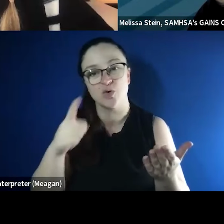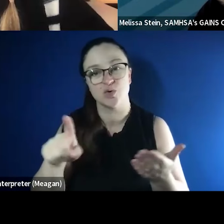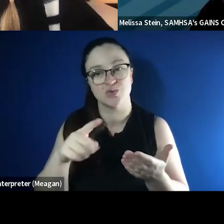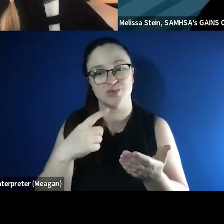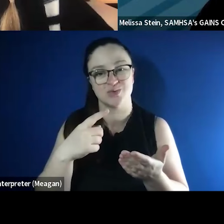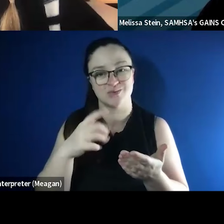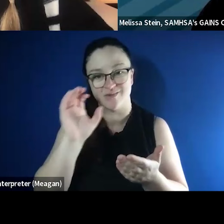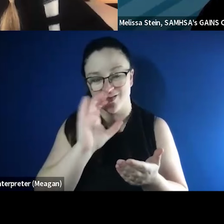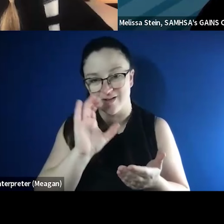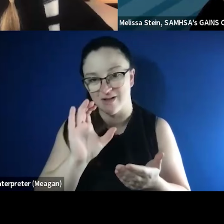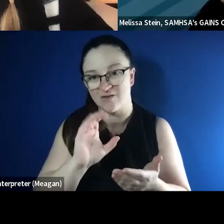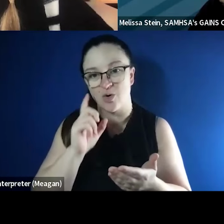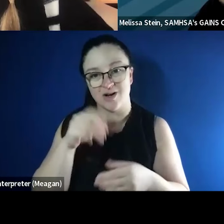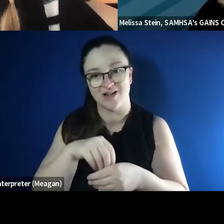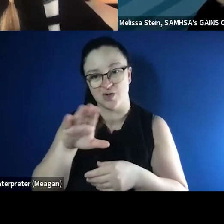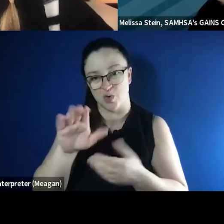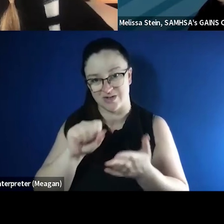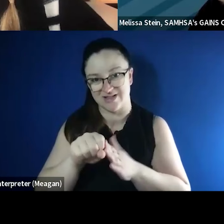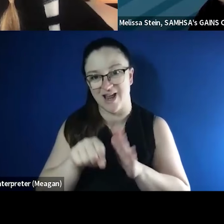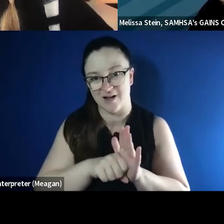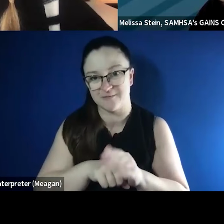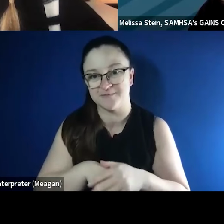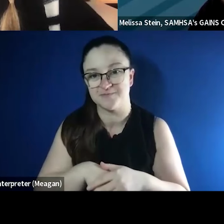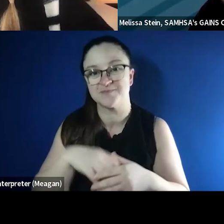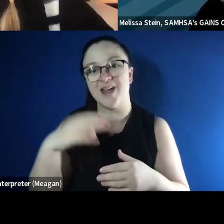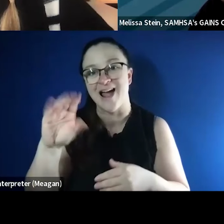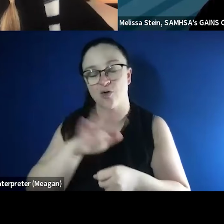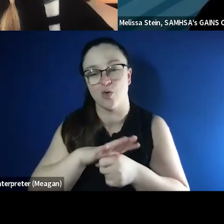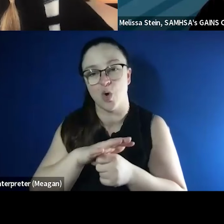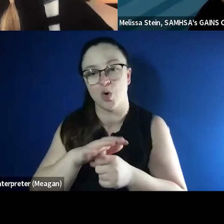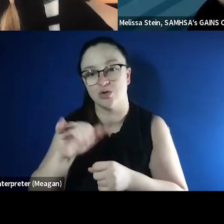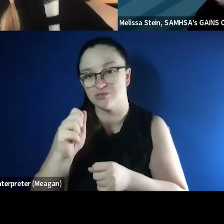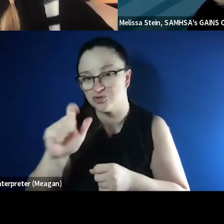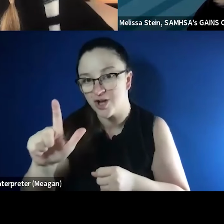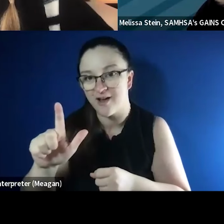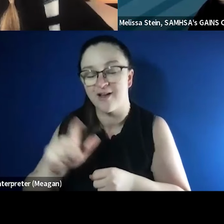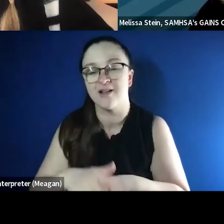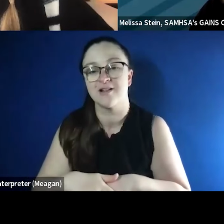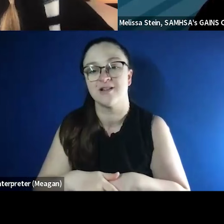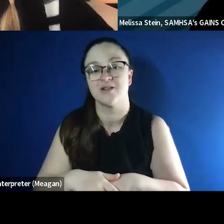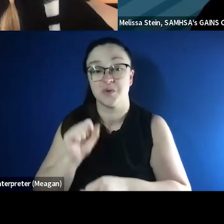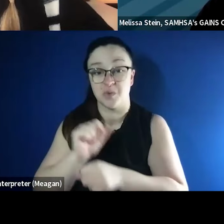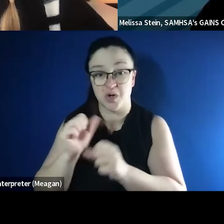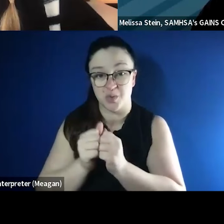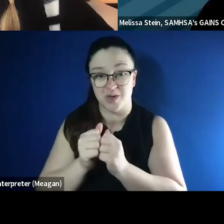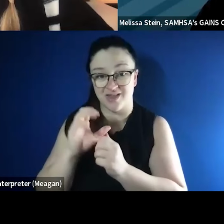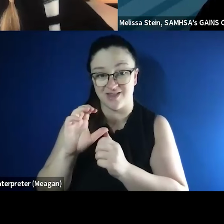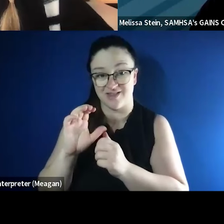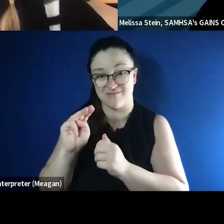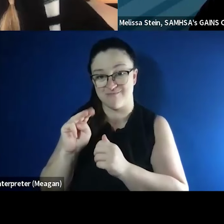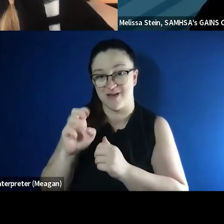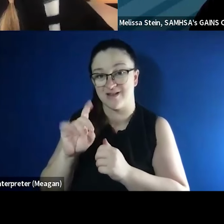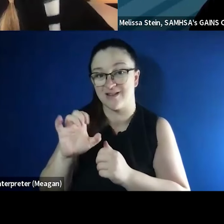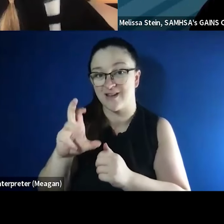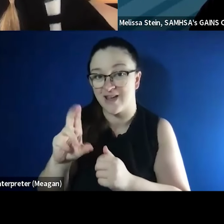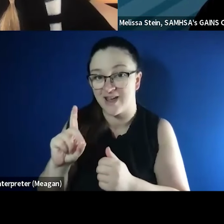of Corrections and your local jails. Are they working with the Medicaid office to get people signed